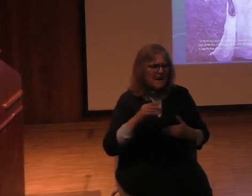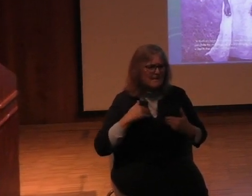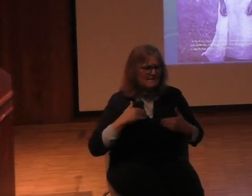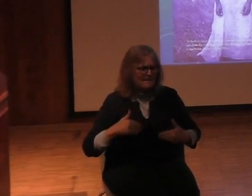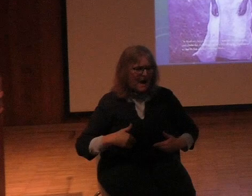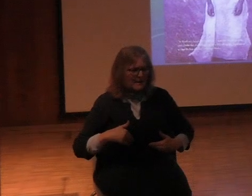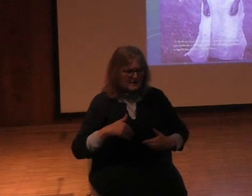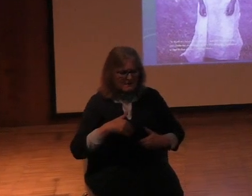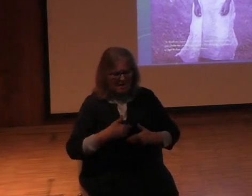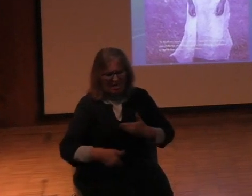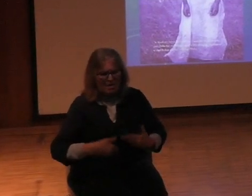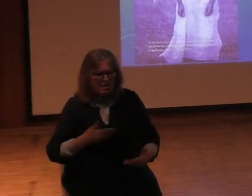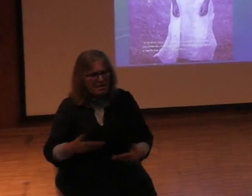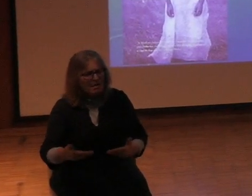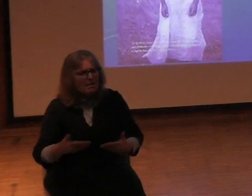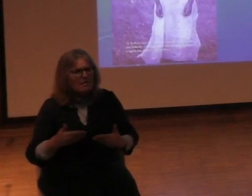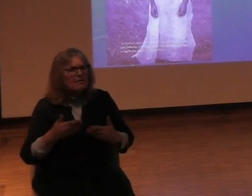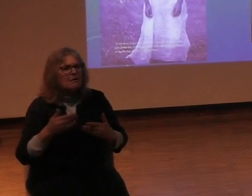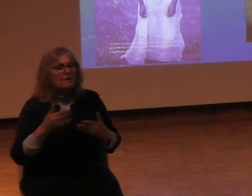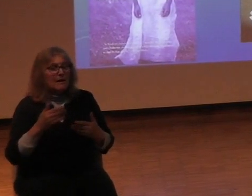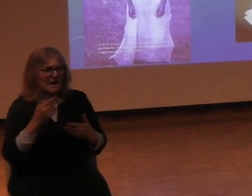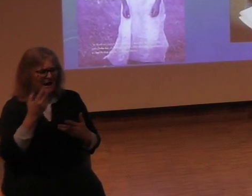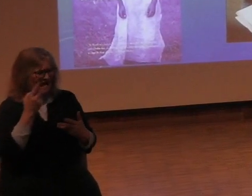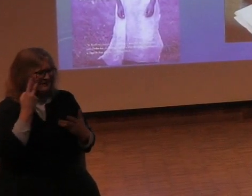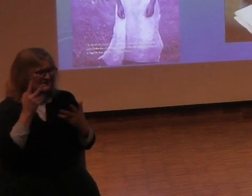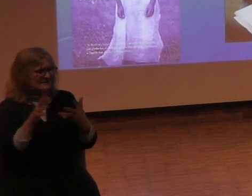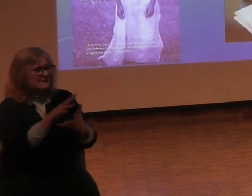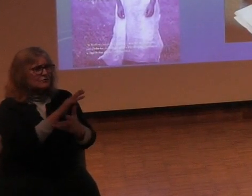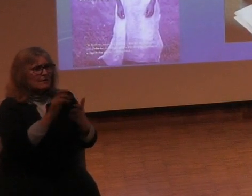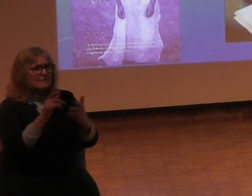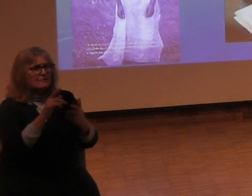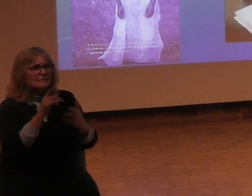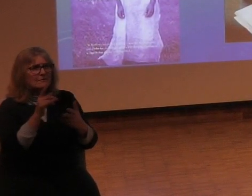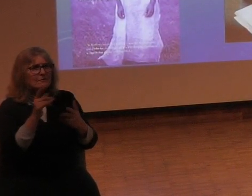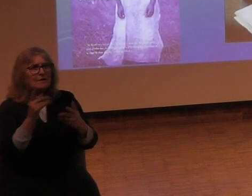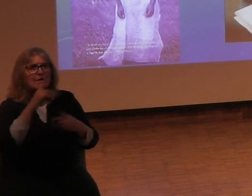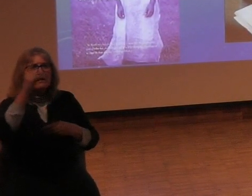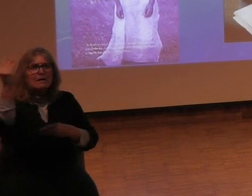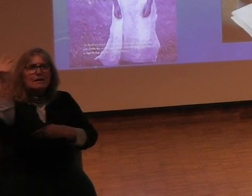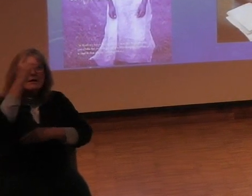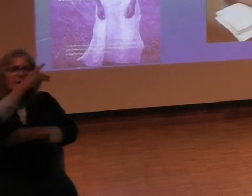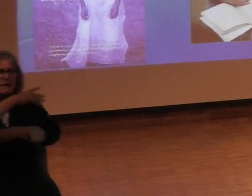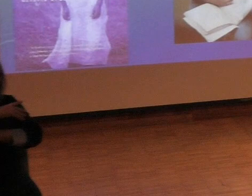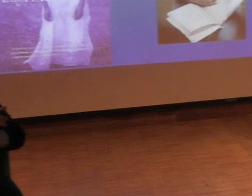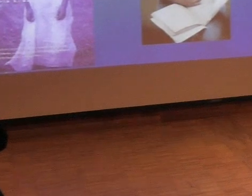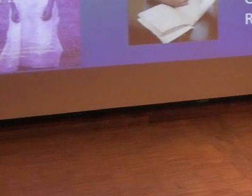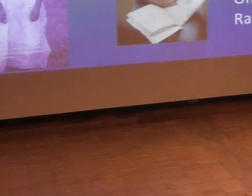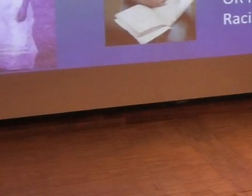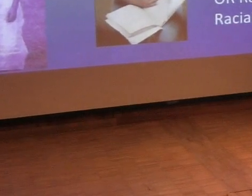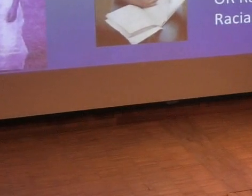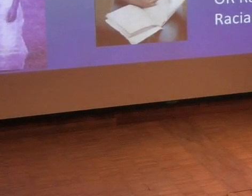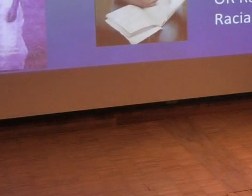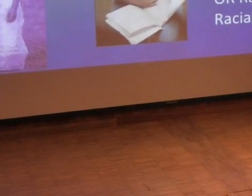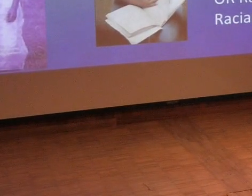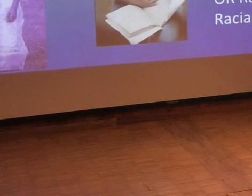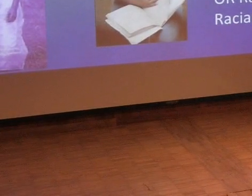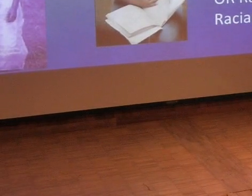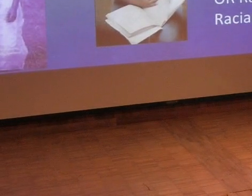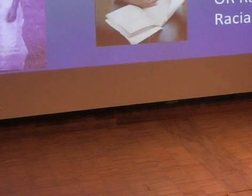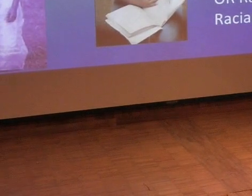I have seen the destruction of daylight and seen bloodthirsty